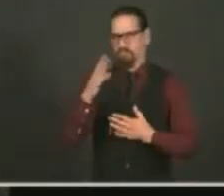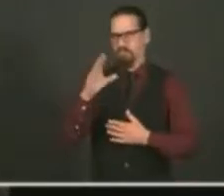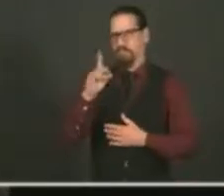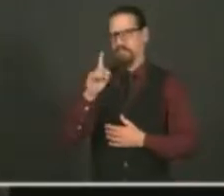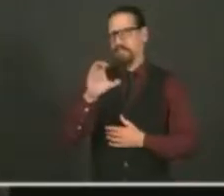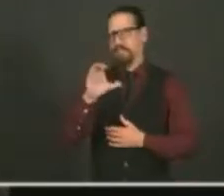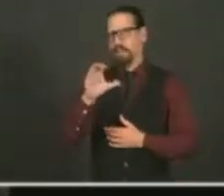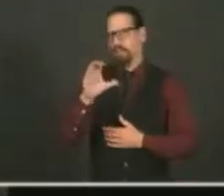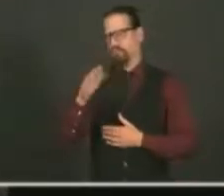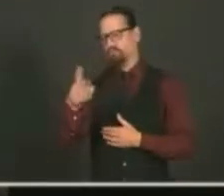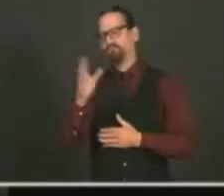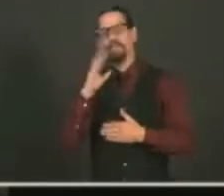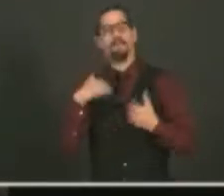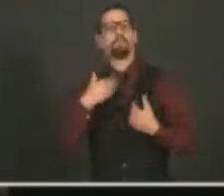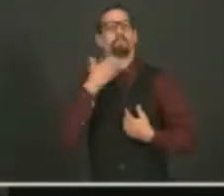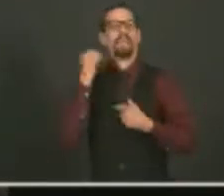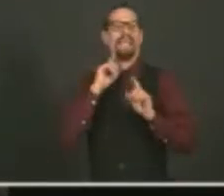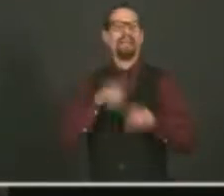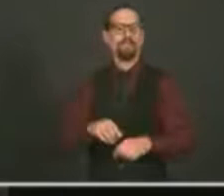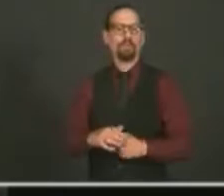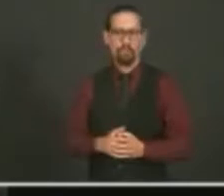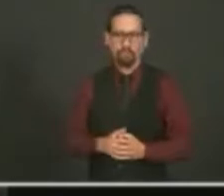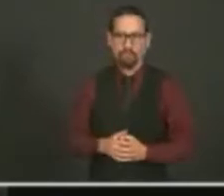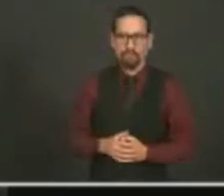I have a question best answered by the doctor.